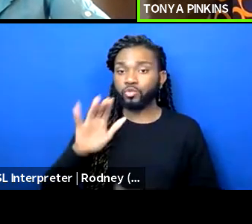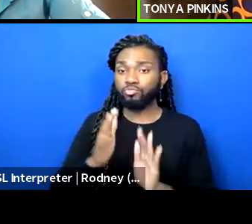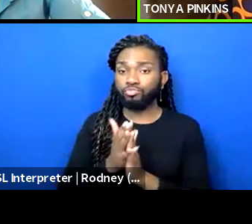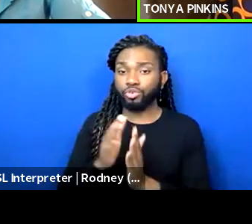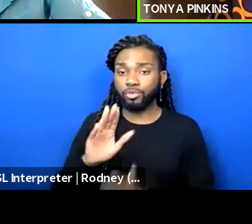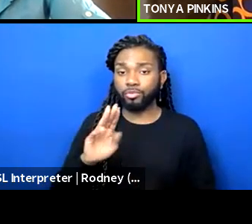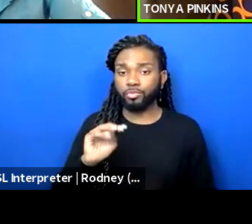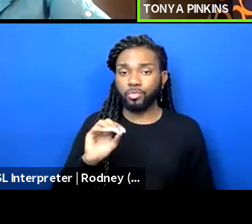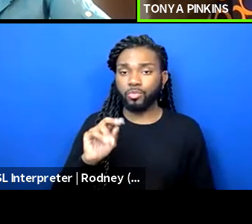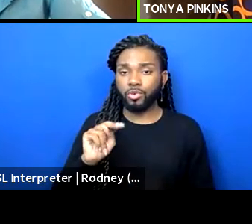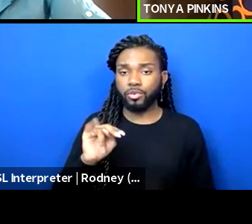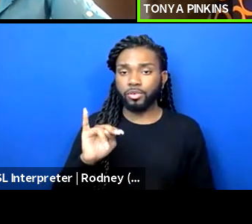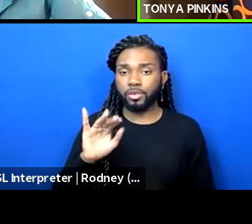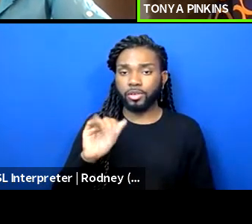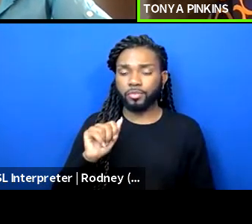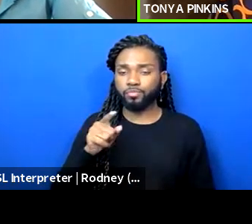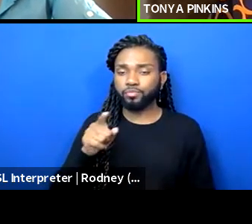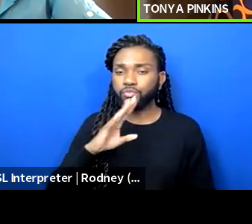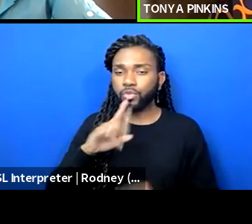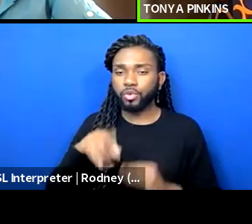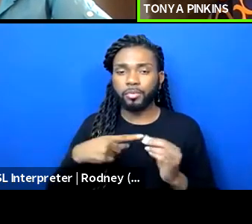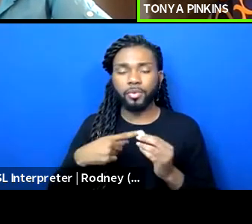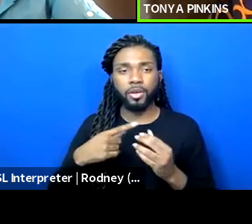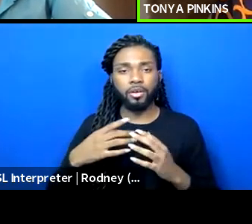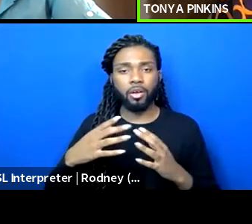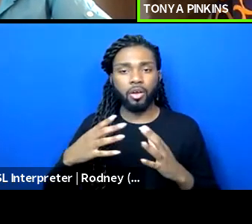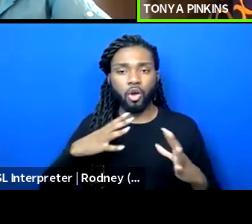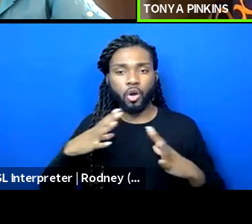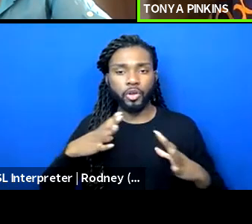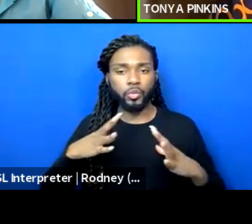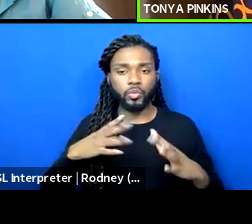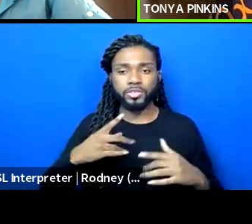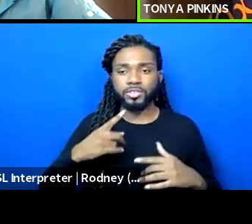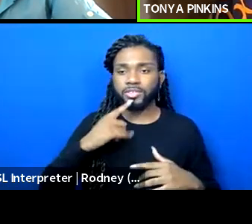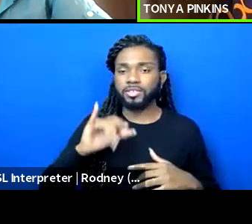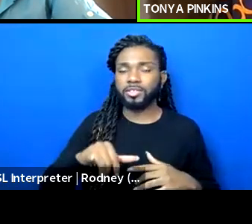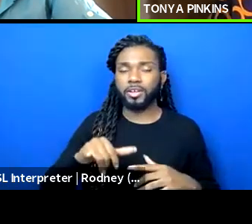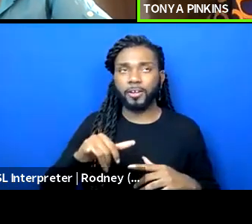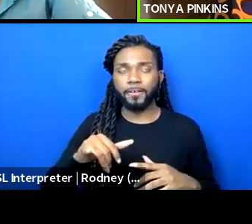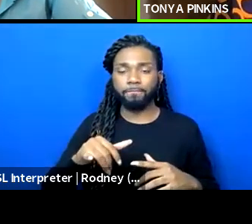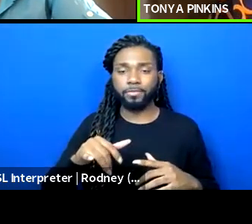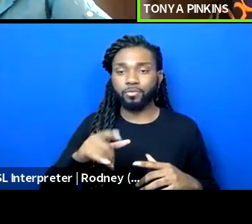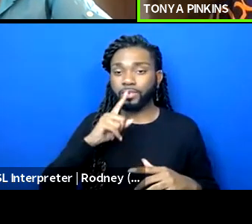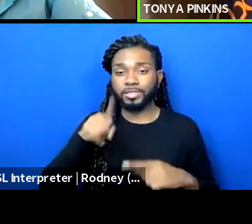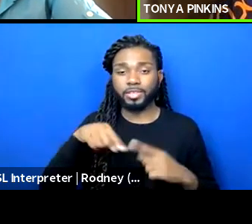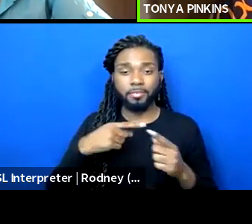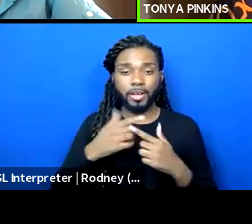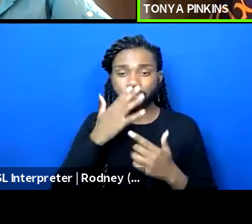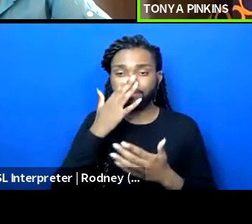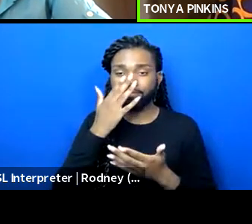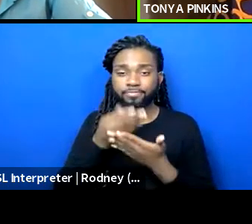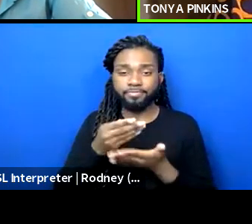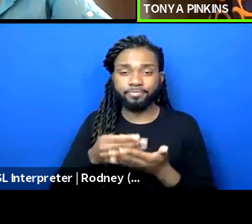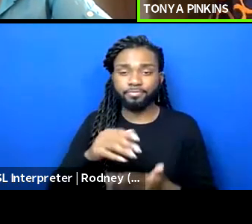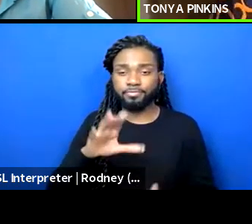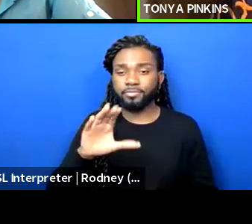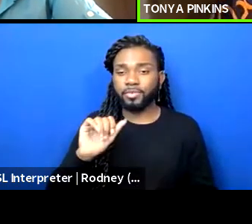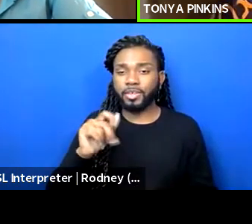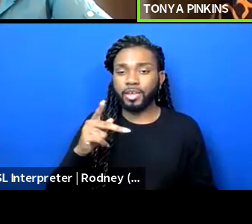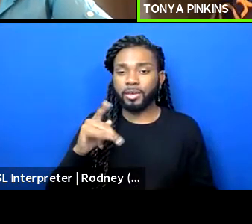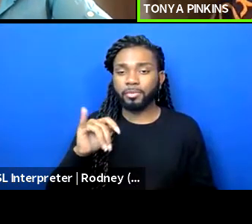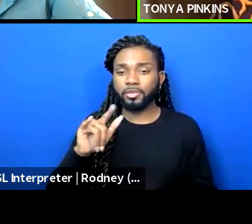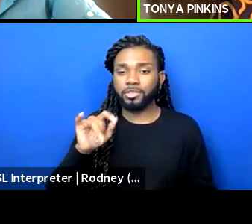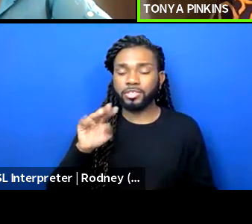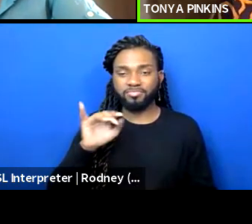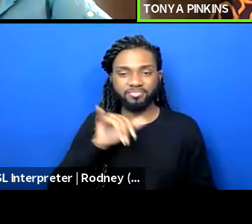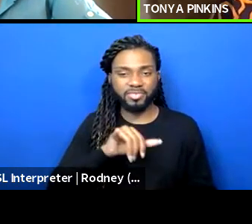talk about how, you know, Hollywood says that it's about capitalism. And that's supposedly what Broadway is about, is